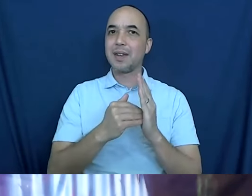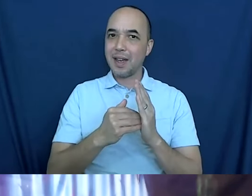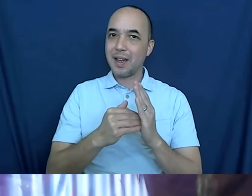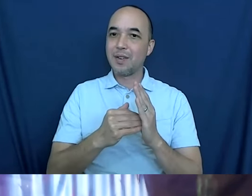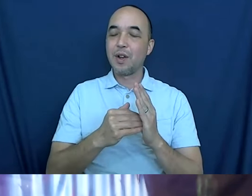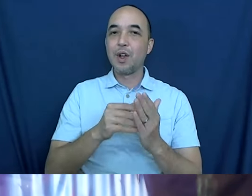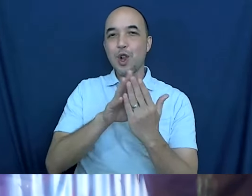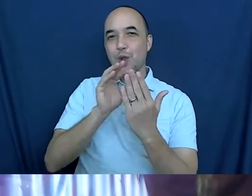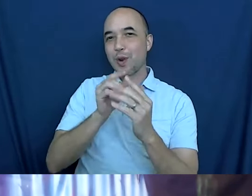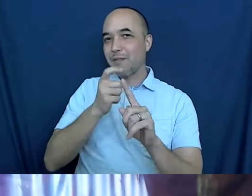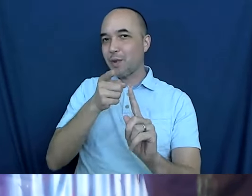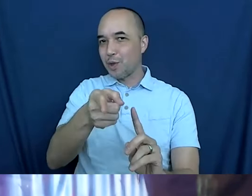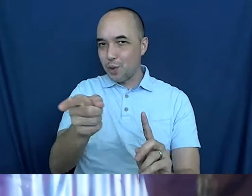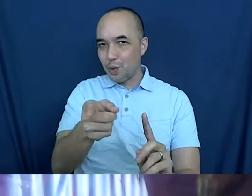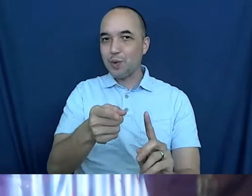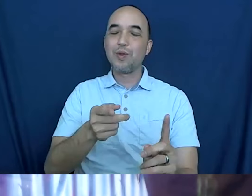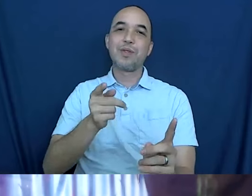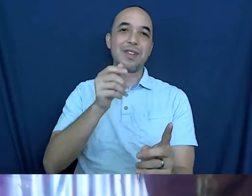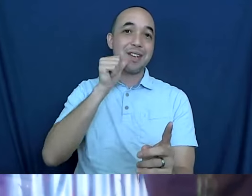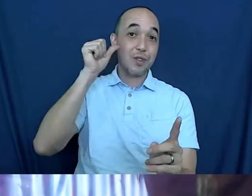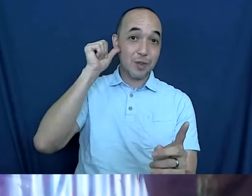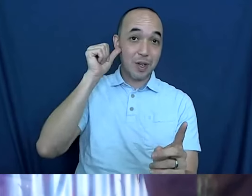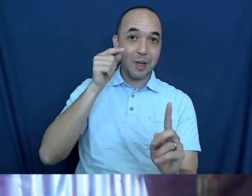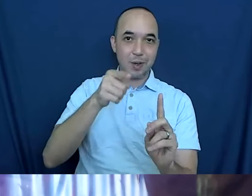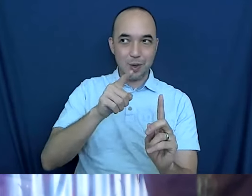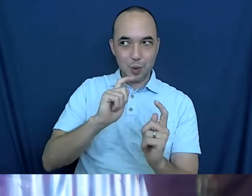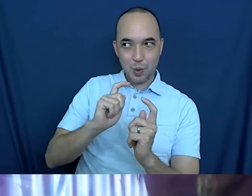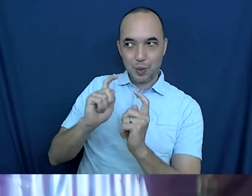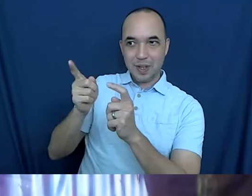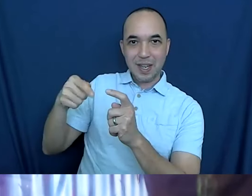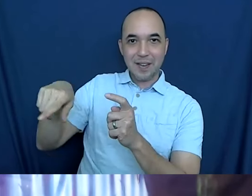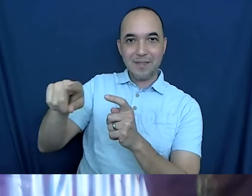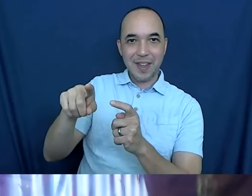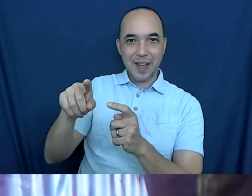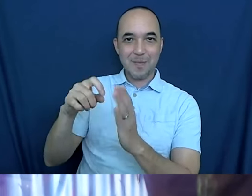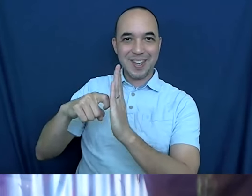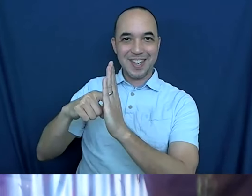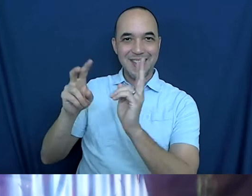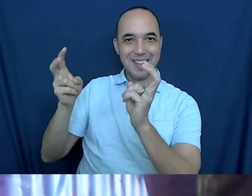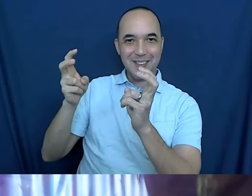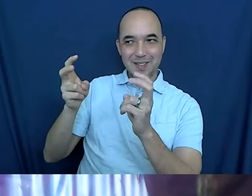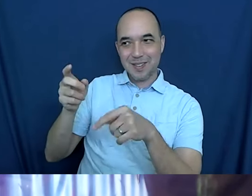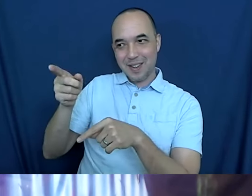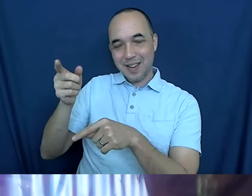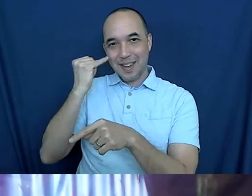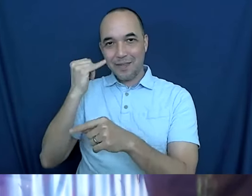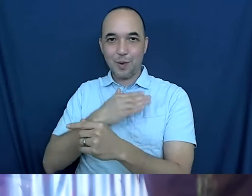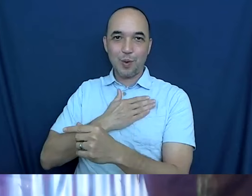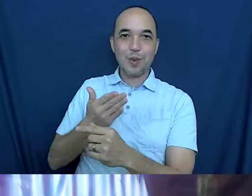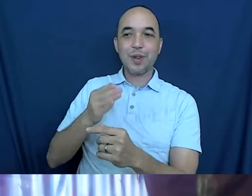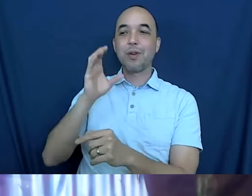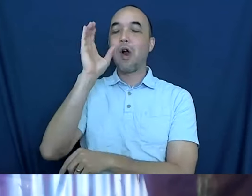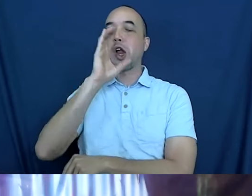yesterday, you gave them the keys to it. And all you have to do is be willing to look for the clues, do a little bit of